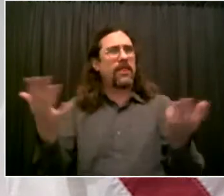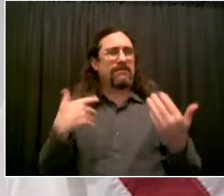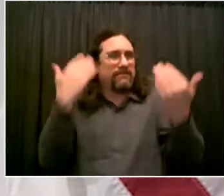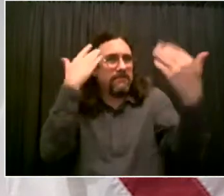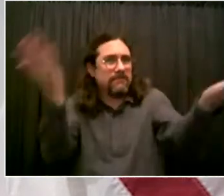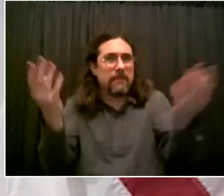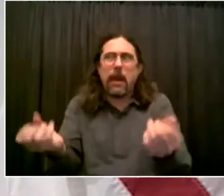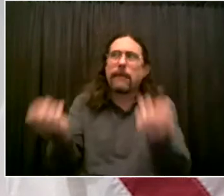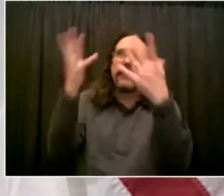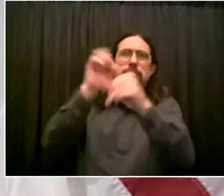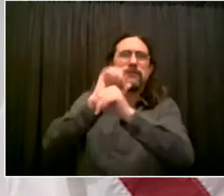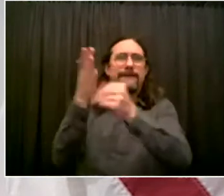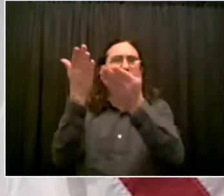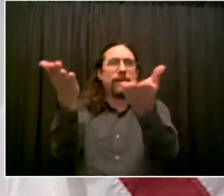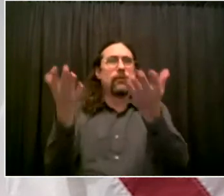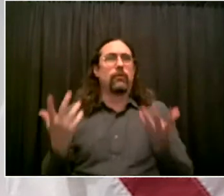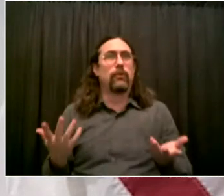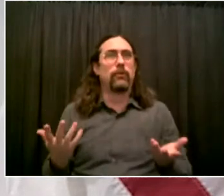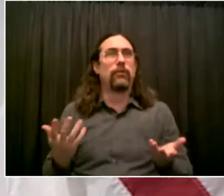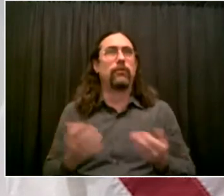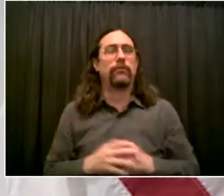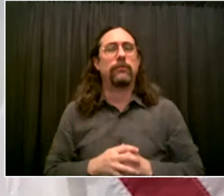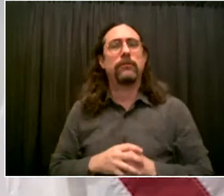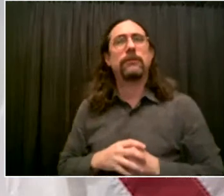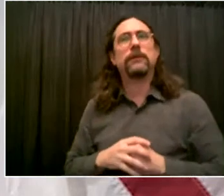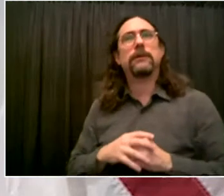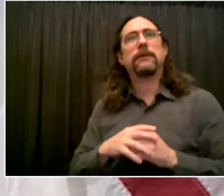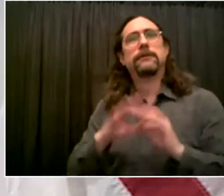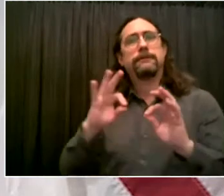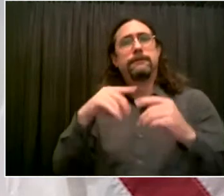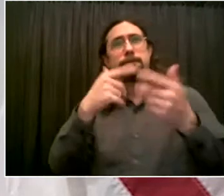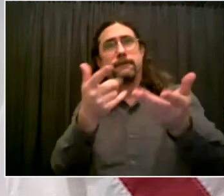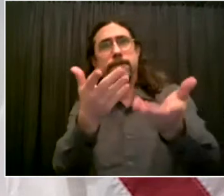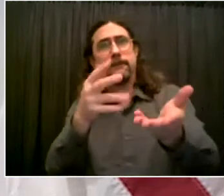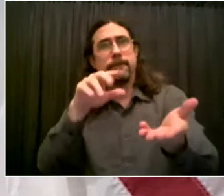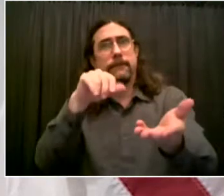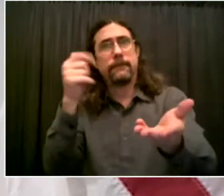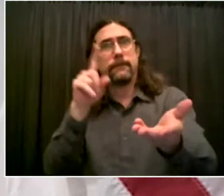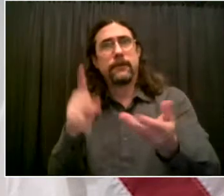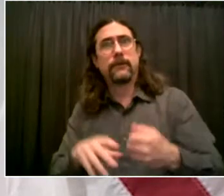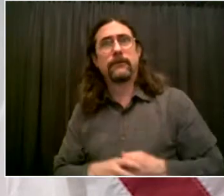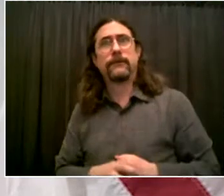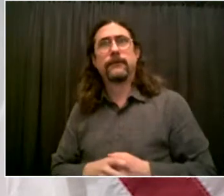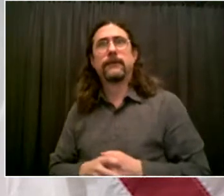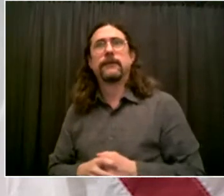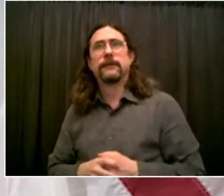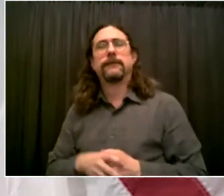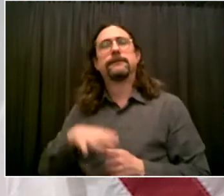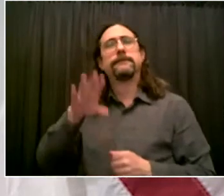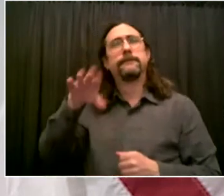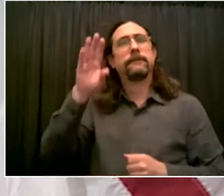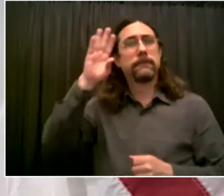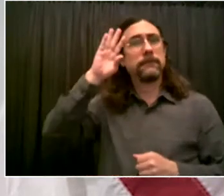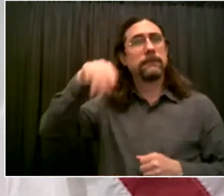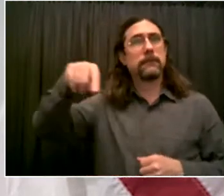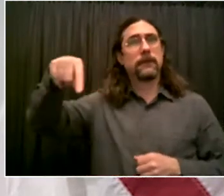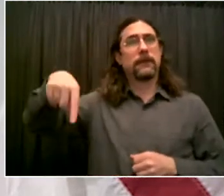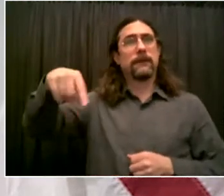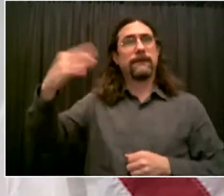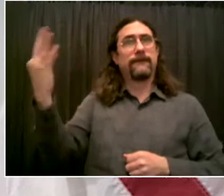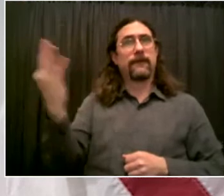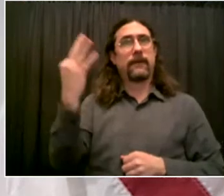note, Friday's a big day for indoor dining, both in the 5 boroughs and region wide. New York City goes up to